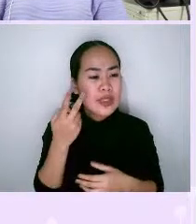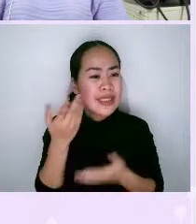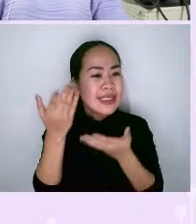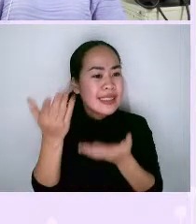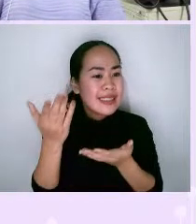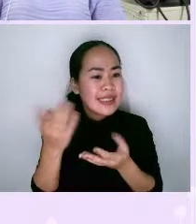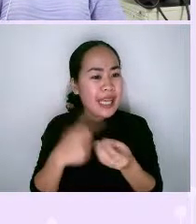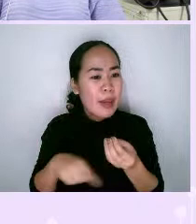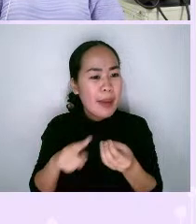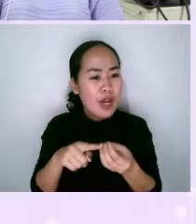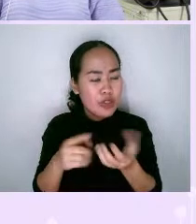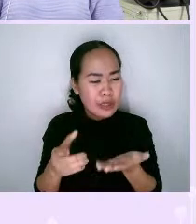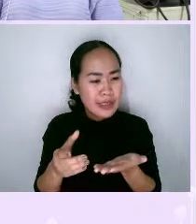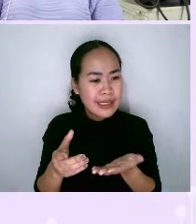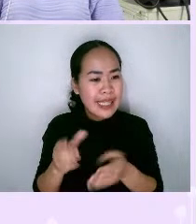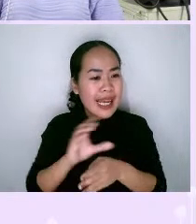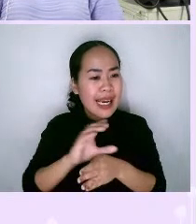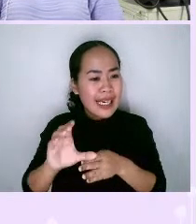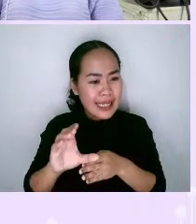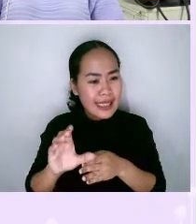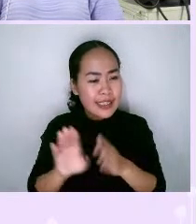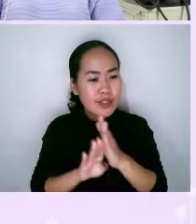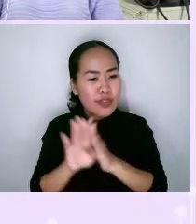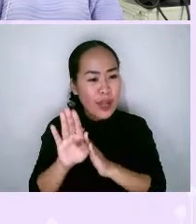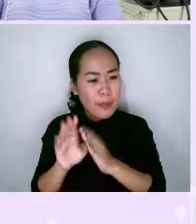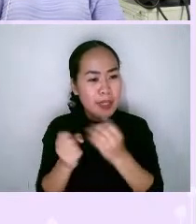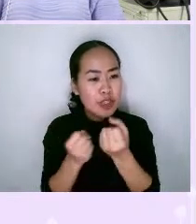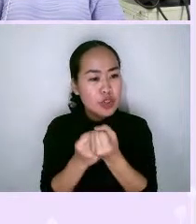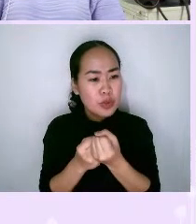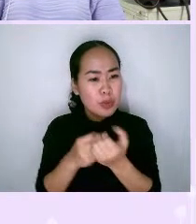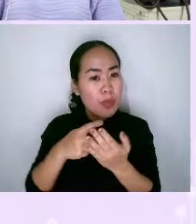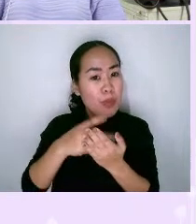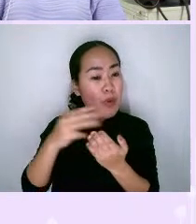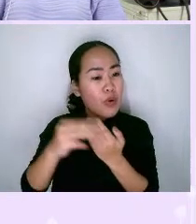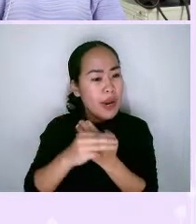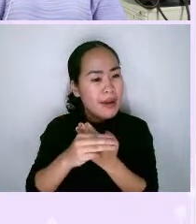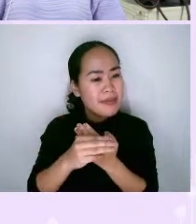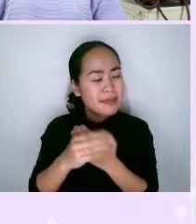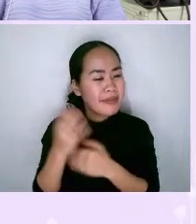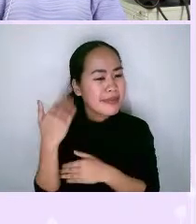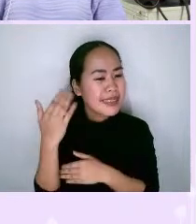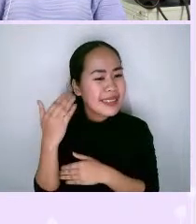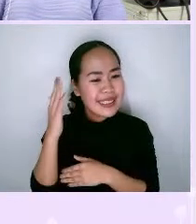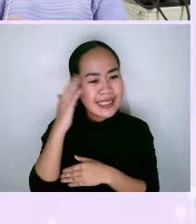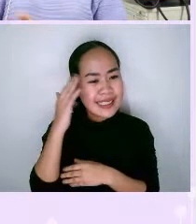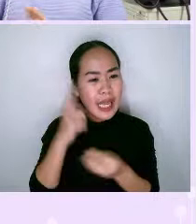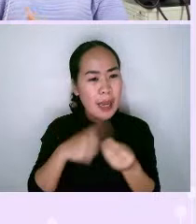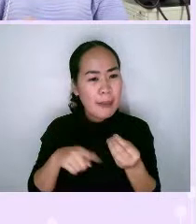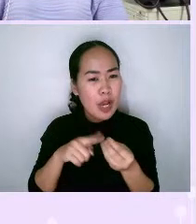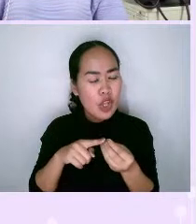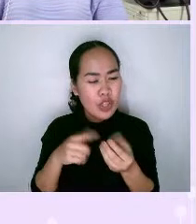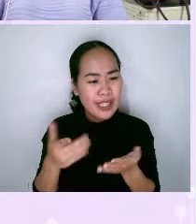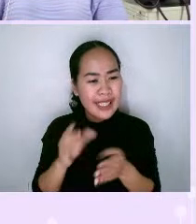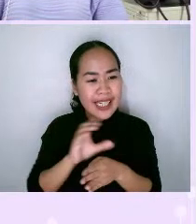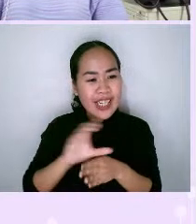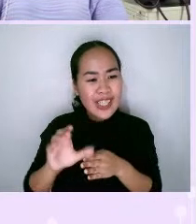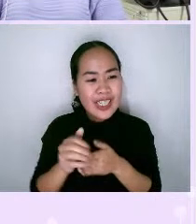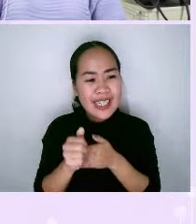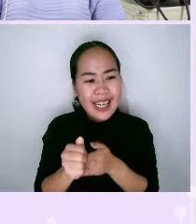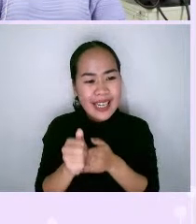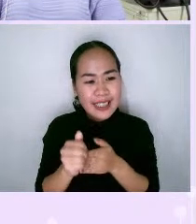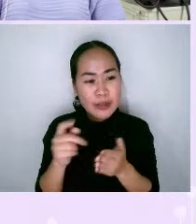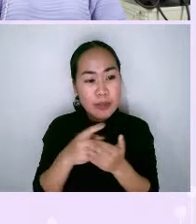Career Development Support Program. It's formerly known as Career Guidance Advocacy Program. Ito pong programa na ito